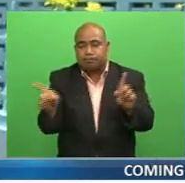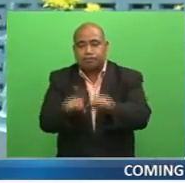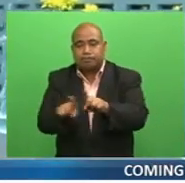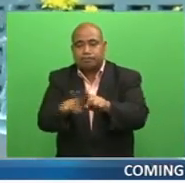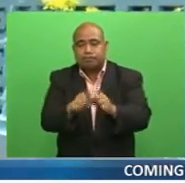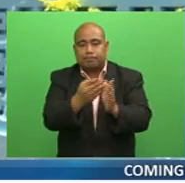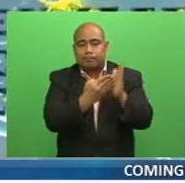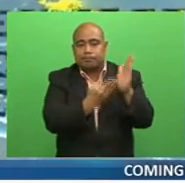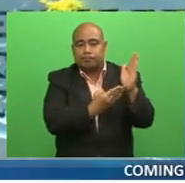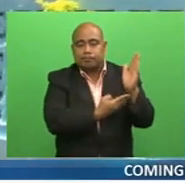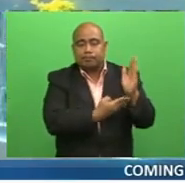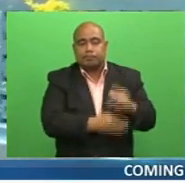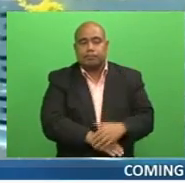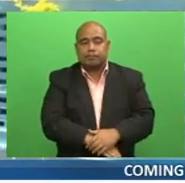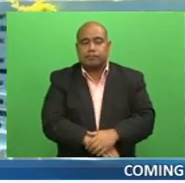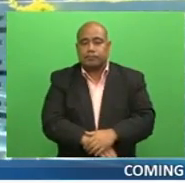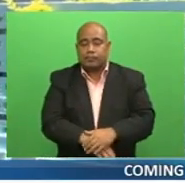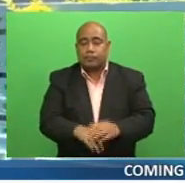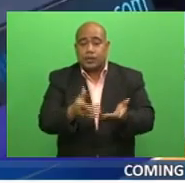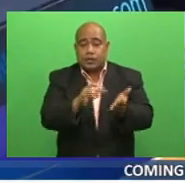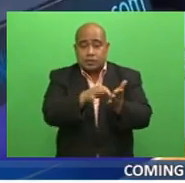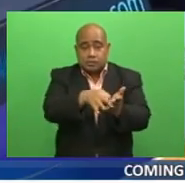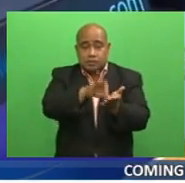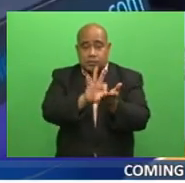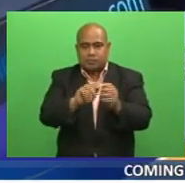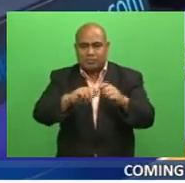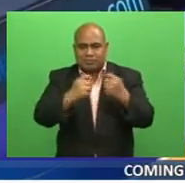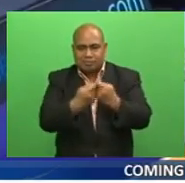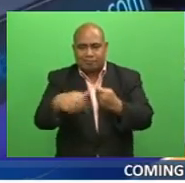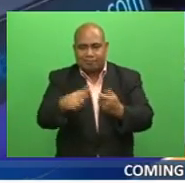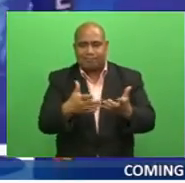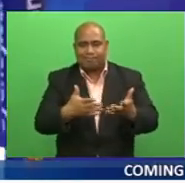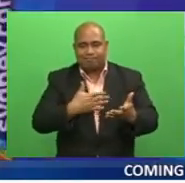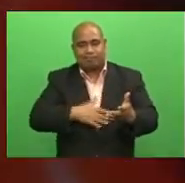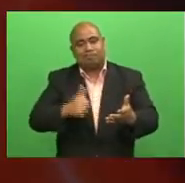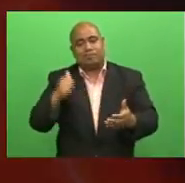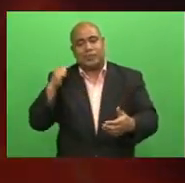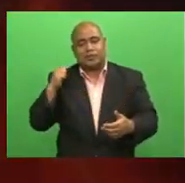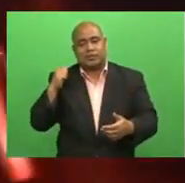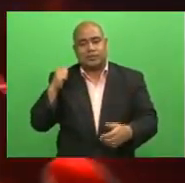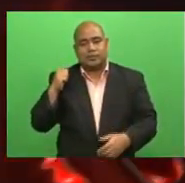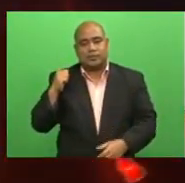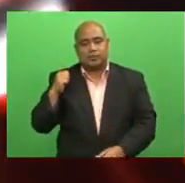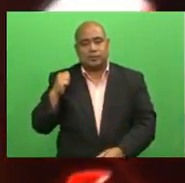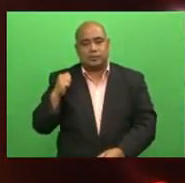And Veteran Pearl Center plans comeback. This and more after the break.